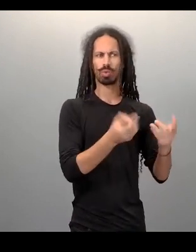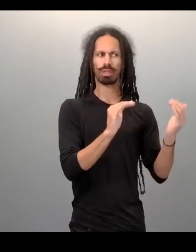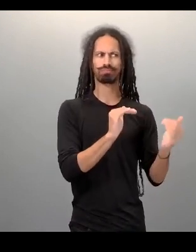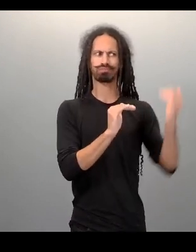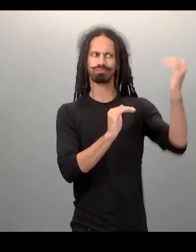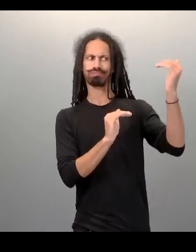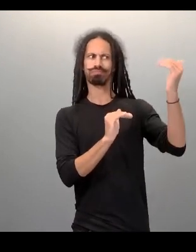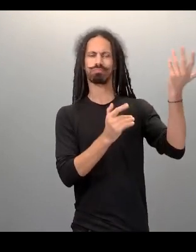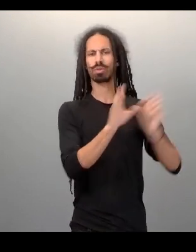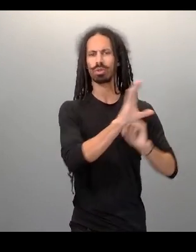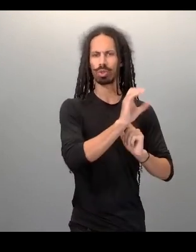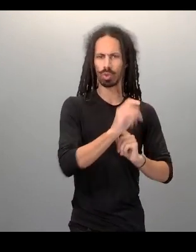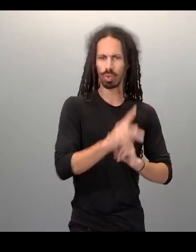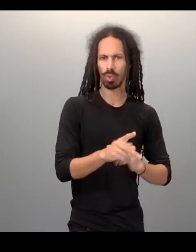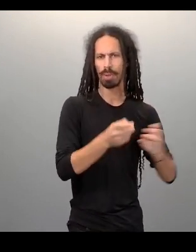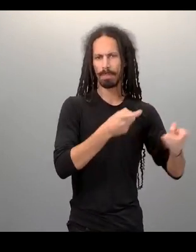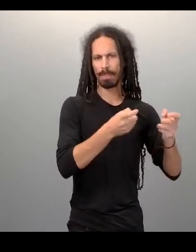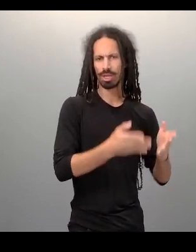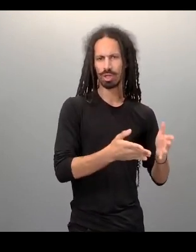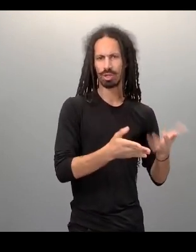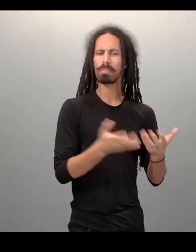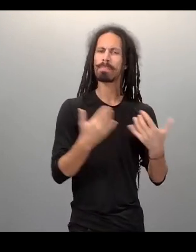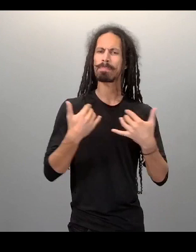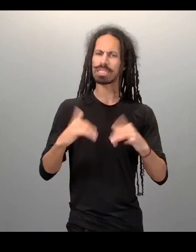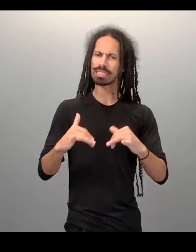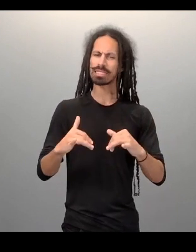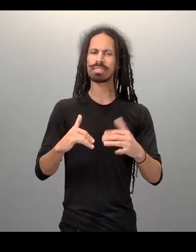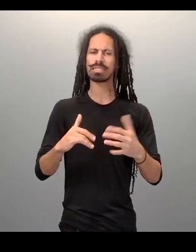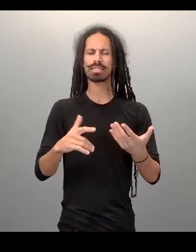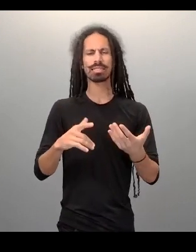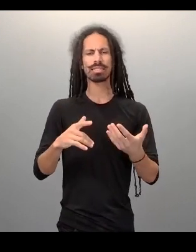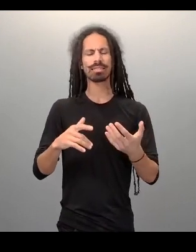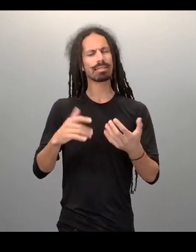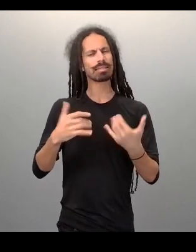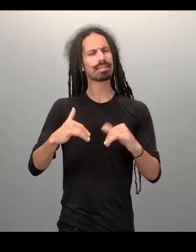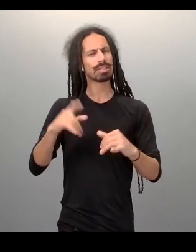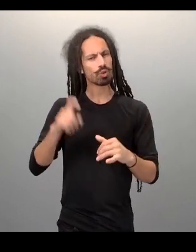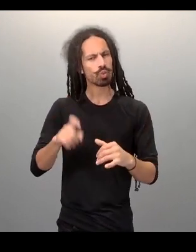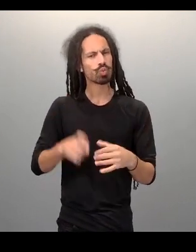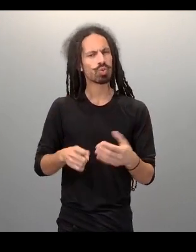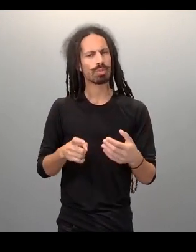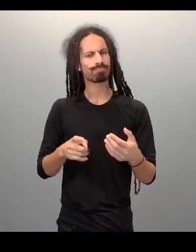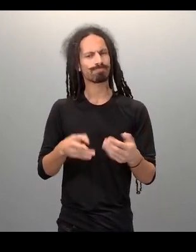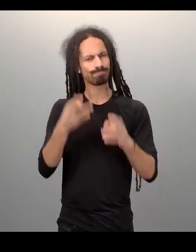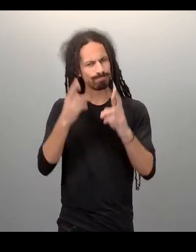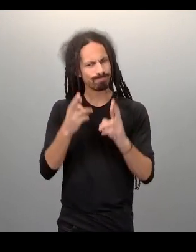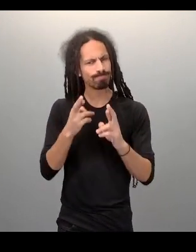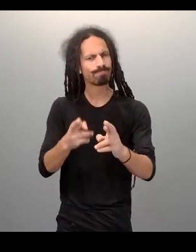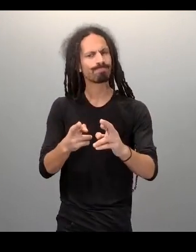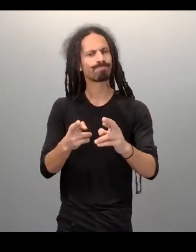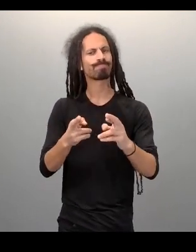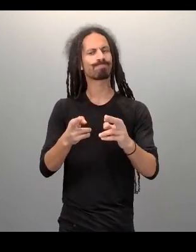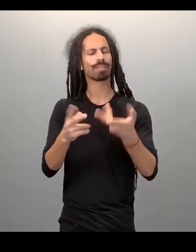manager, but it still should be respectful and professional.